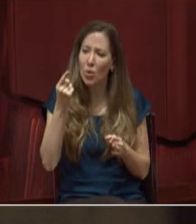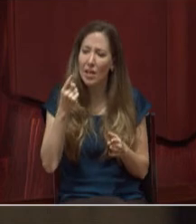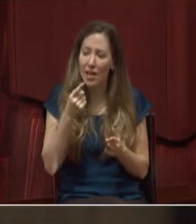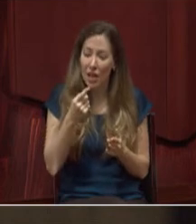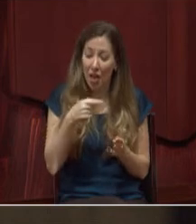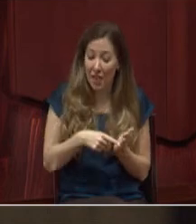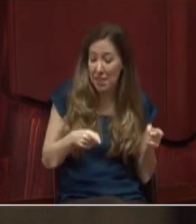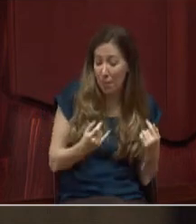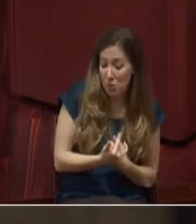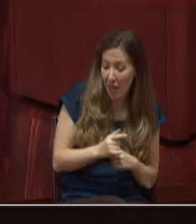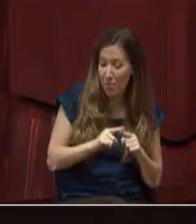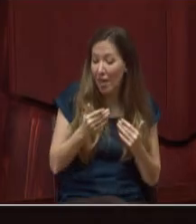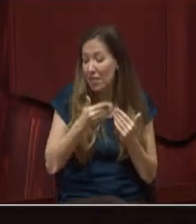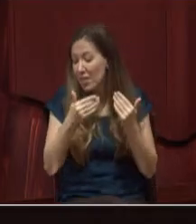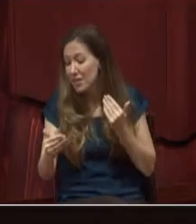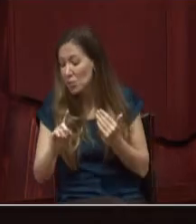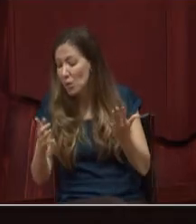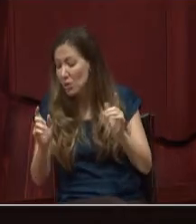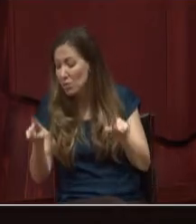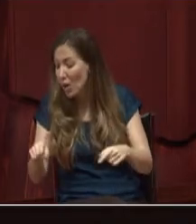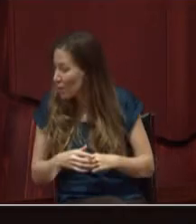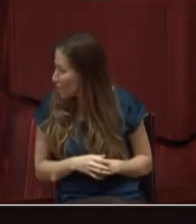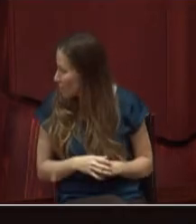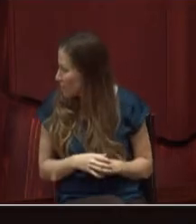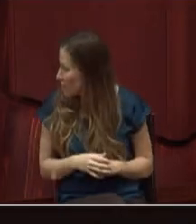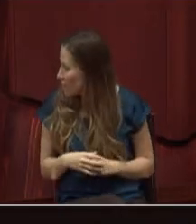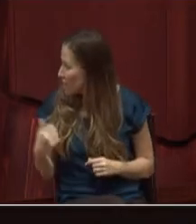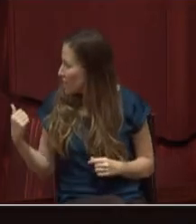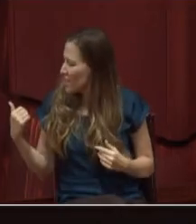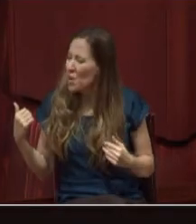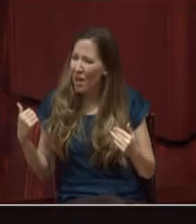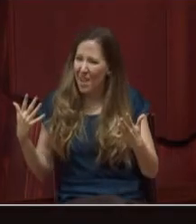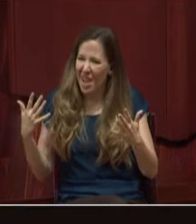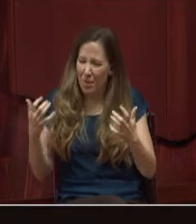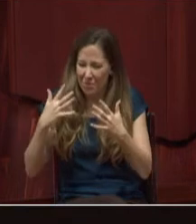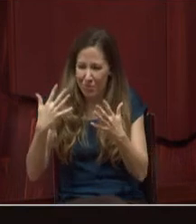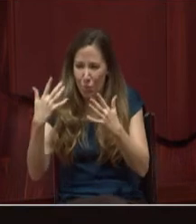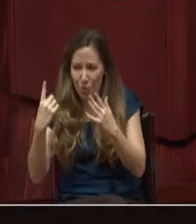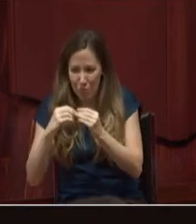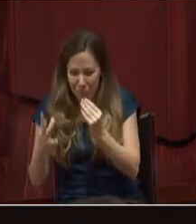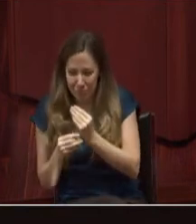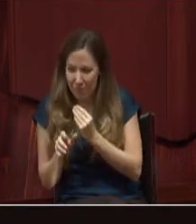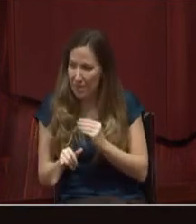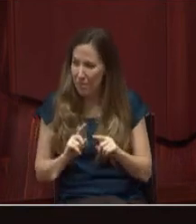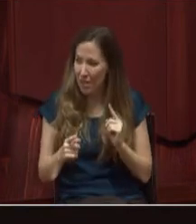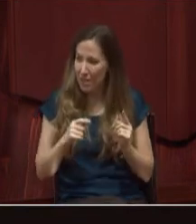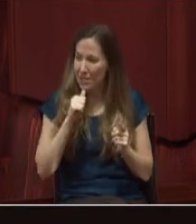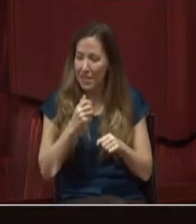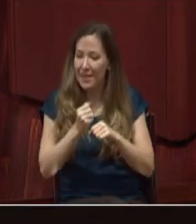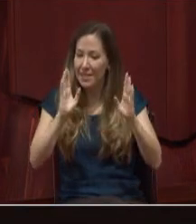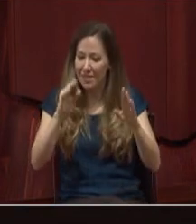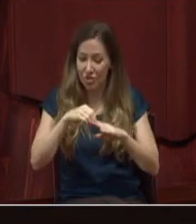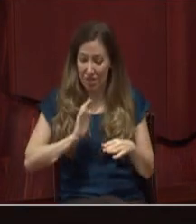where we want to go. I should comment, but one last introduction on this was that although it didn't get the attention in our